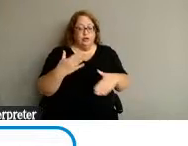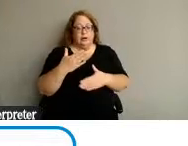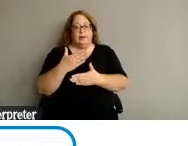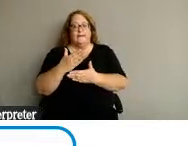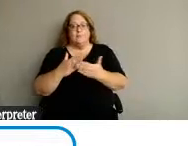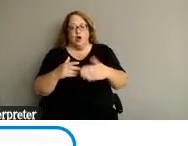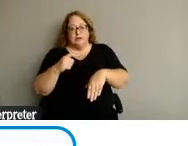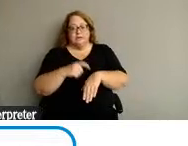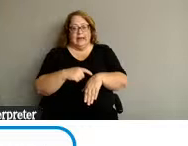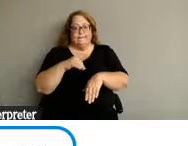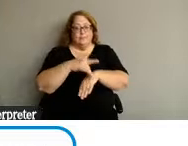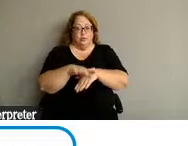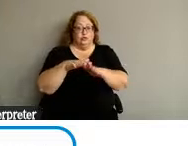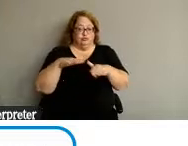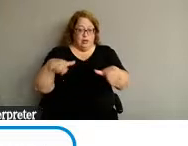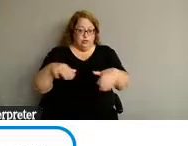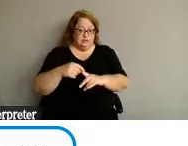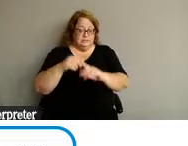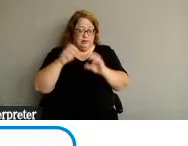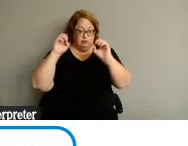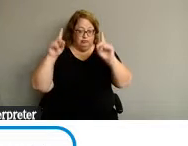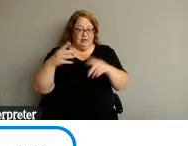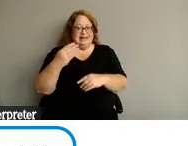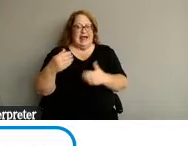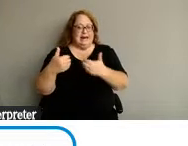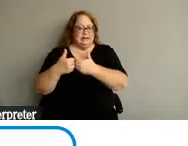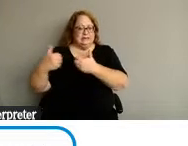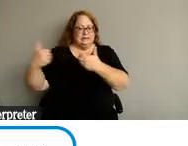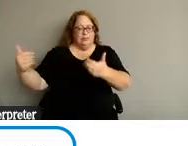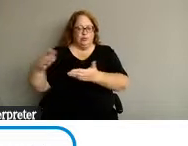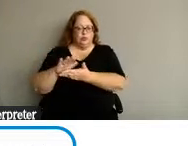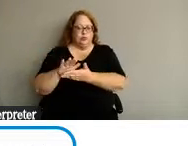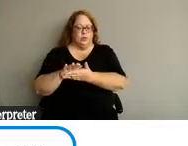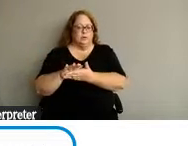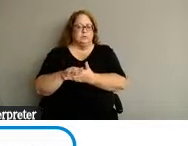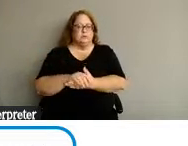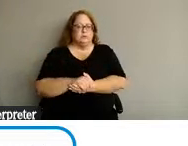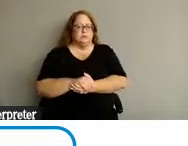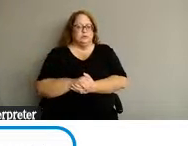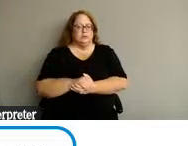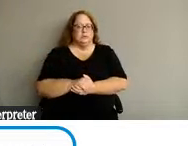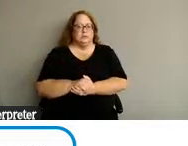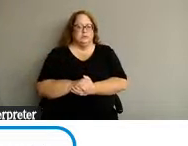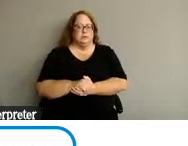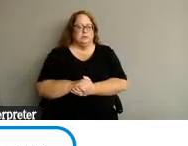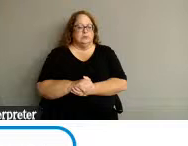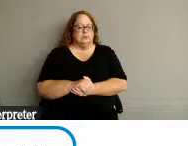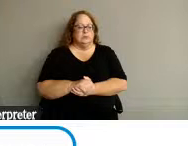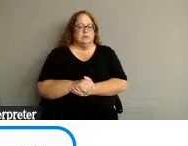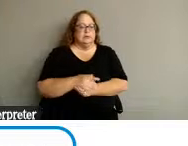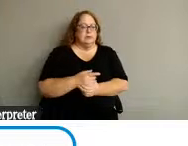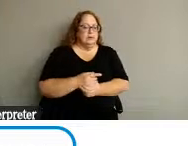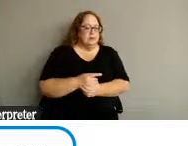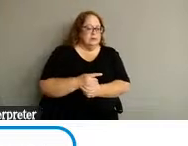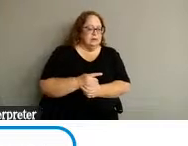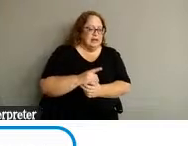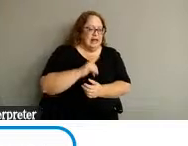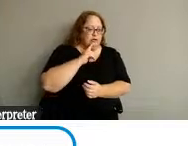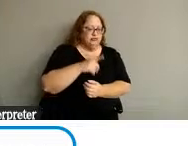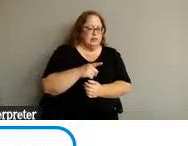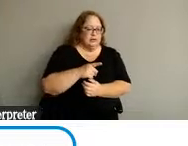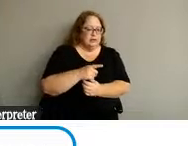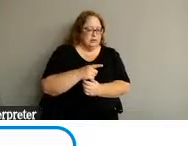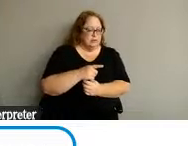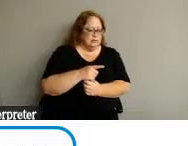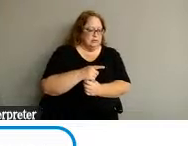early childhood special education, and as well as separate schools. So those are all of the sets. Actually, the red ones, residential